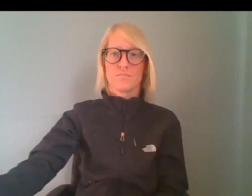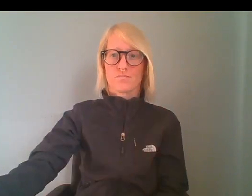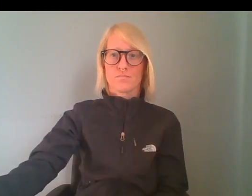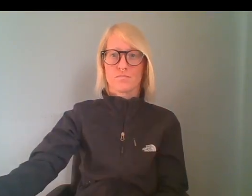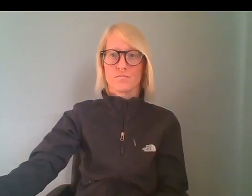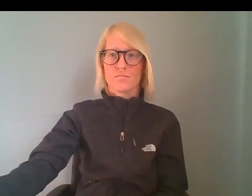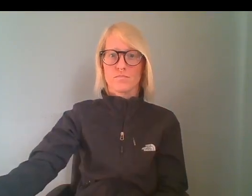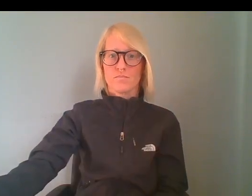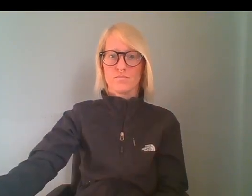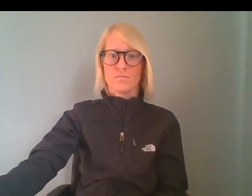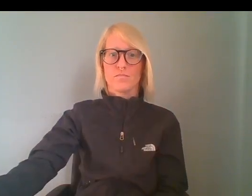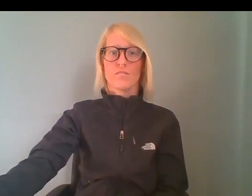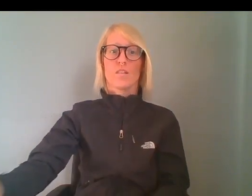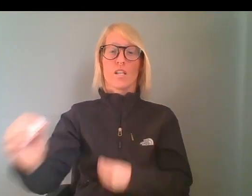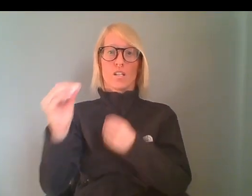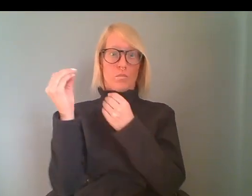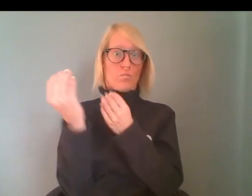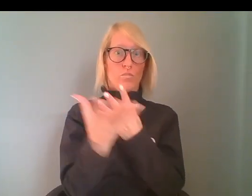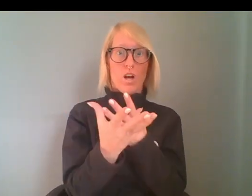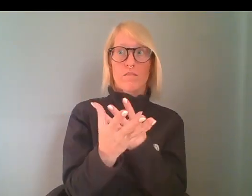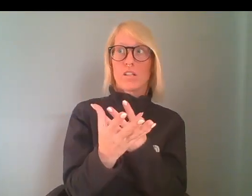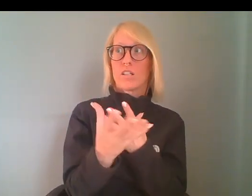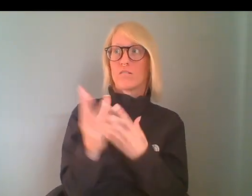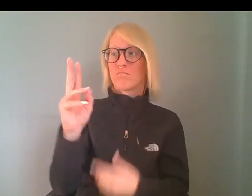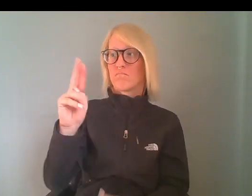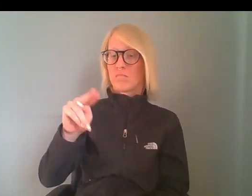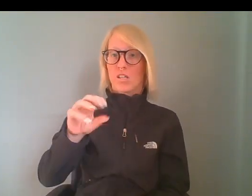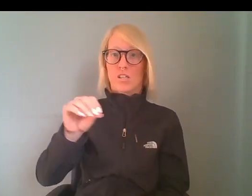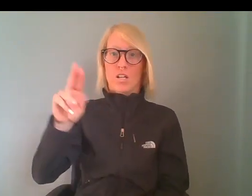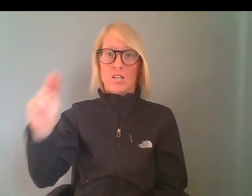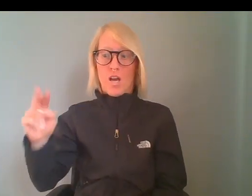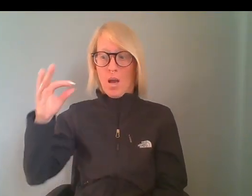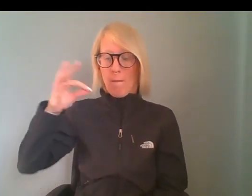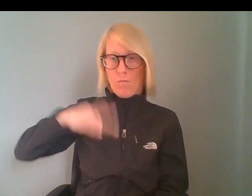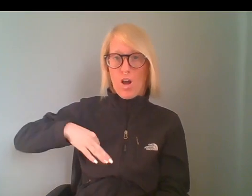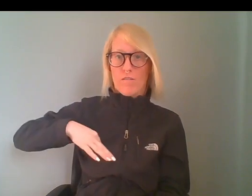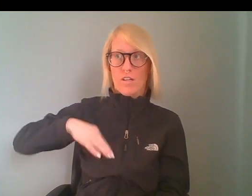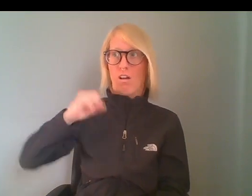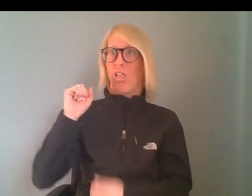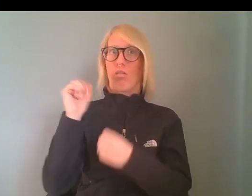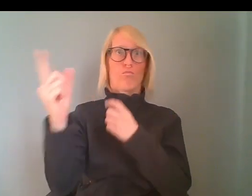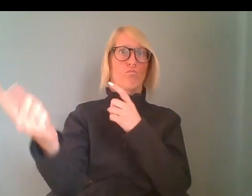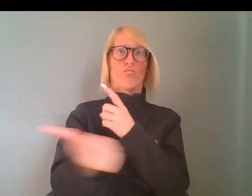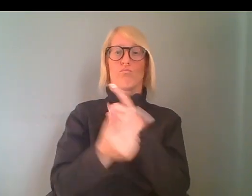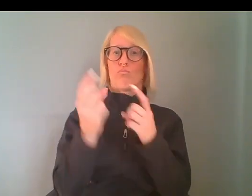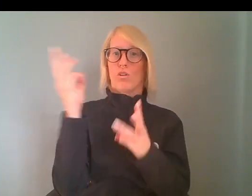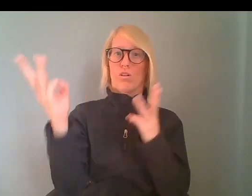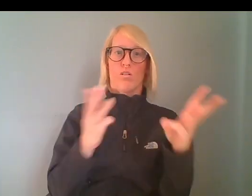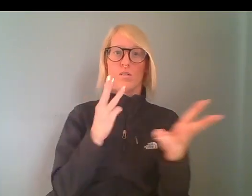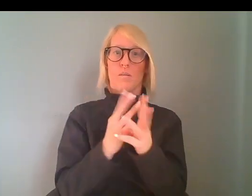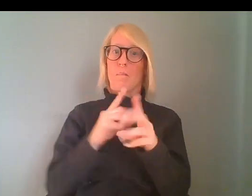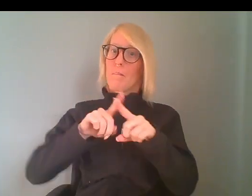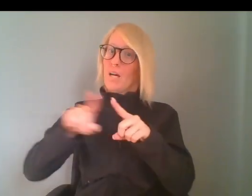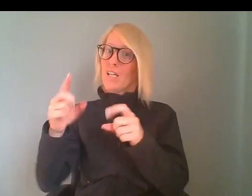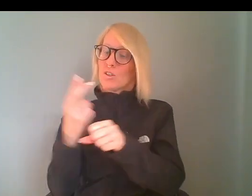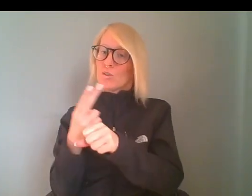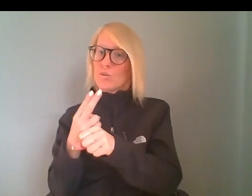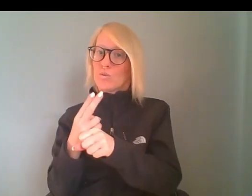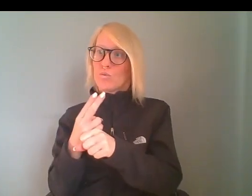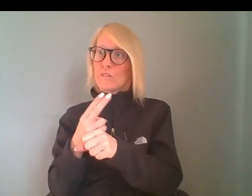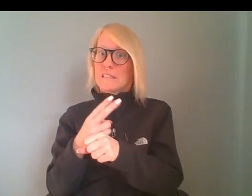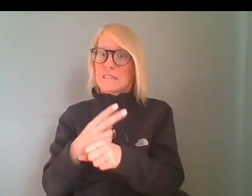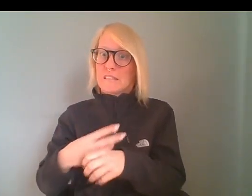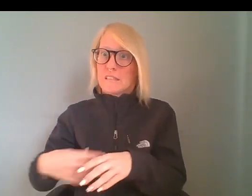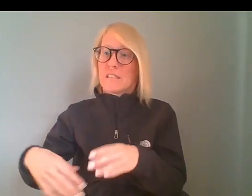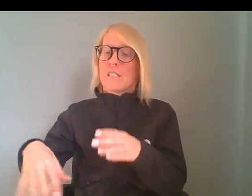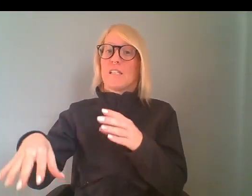get nonprofit information all over the world. If you use the advanced search, you would have the option to say nonprofit and then the